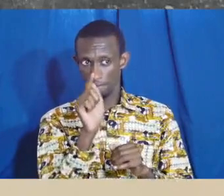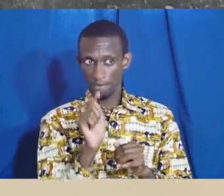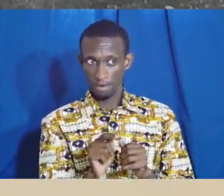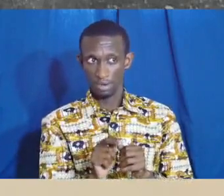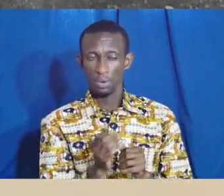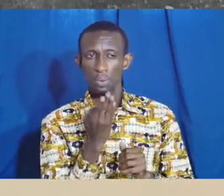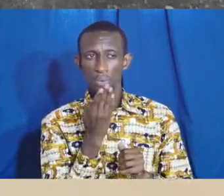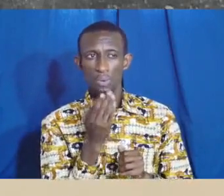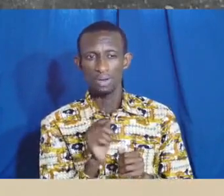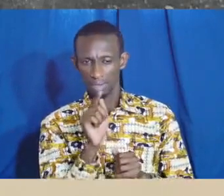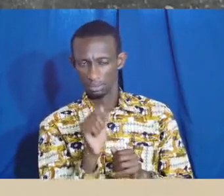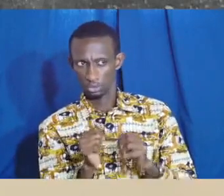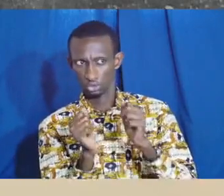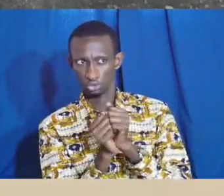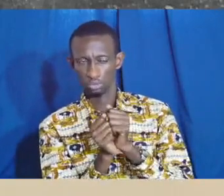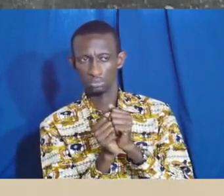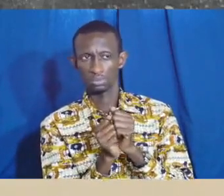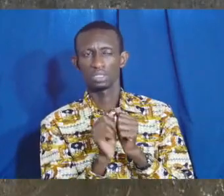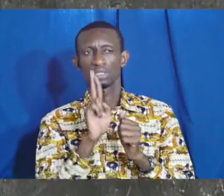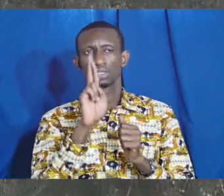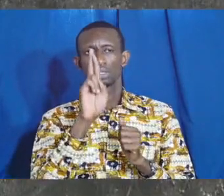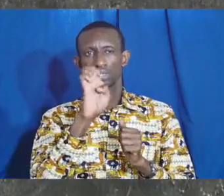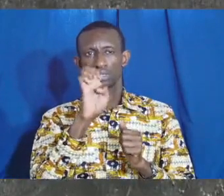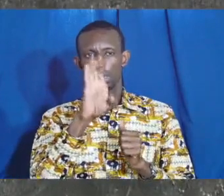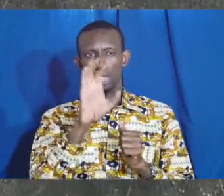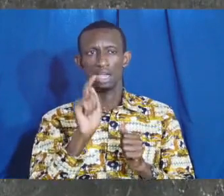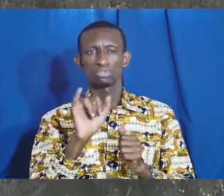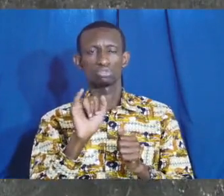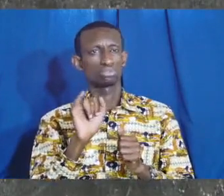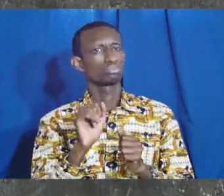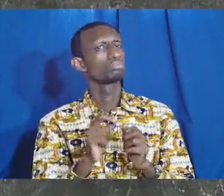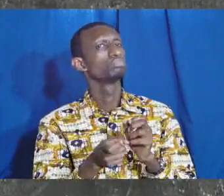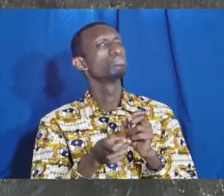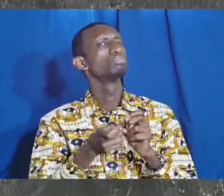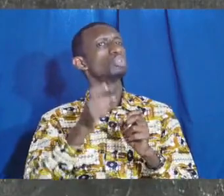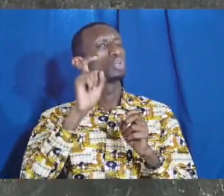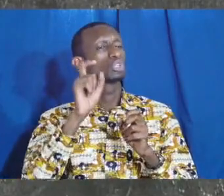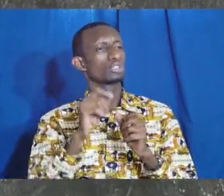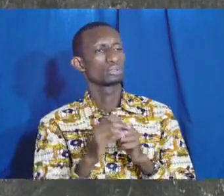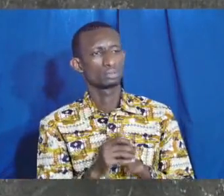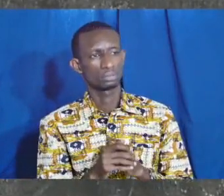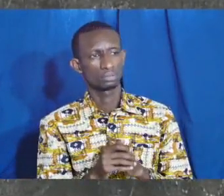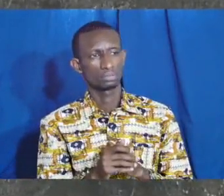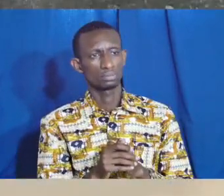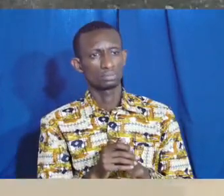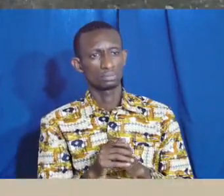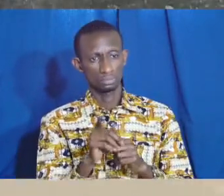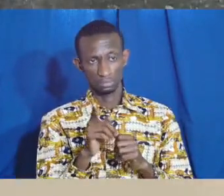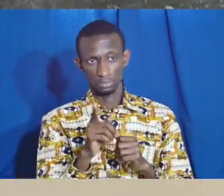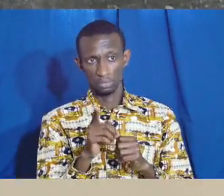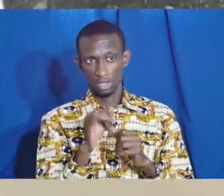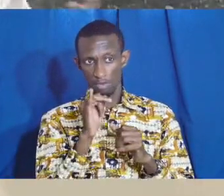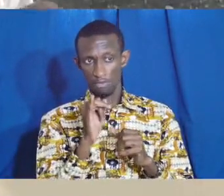the temperature, the rate of reaction increases. That one is referred as 2-10 rule. 2-10 rule, that's supposed to be increasing the temperature by